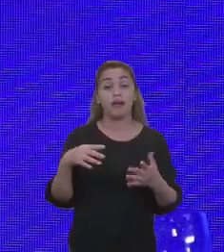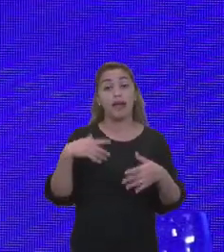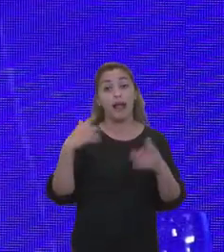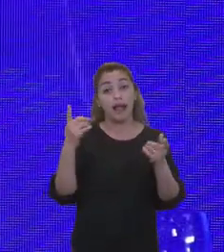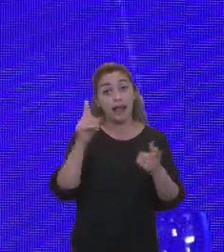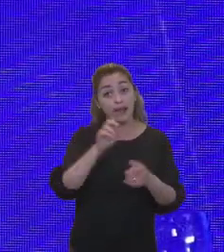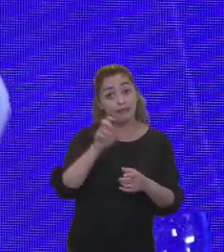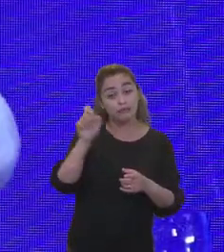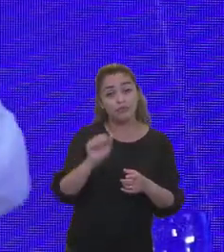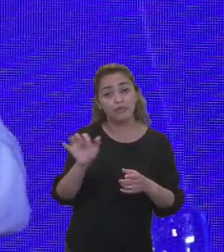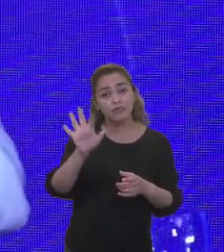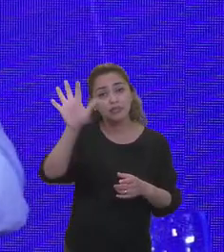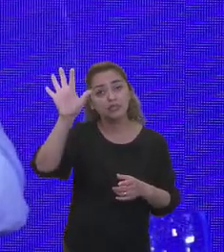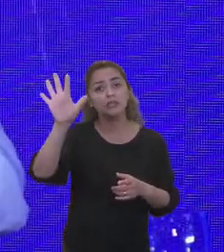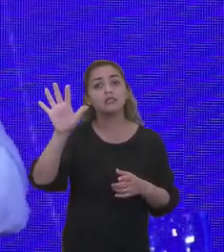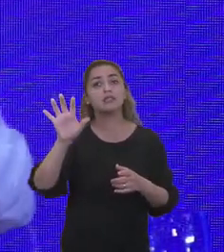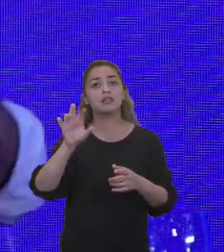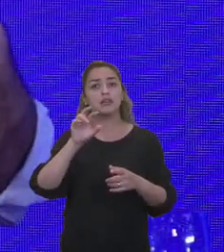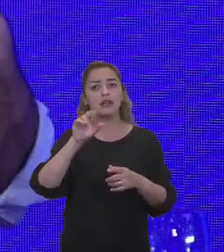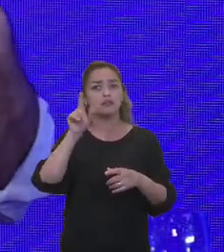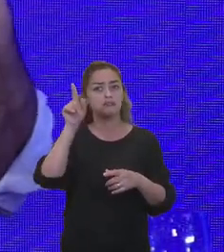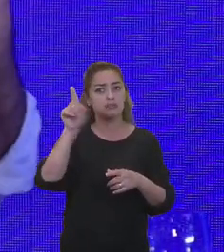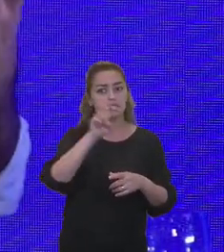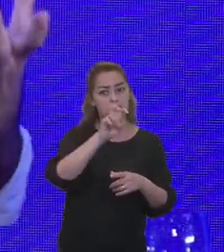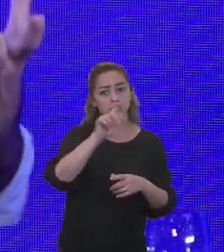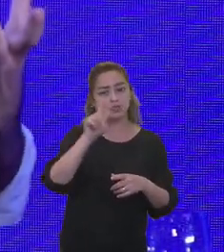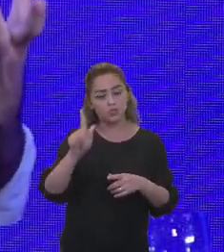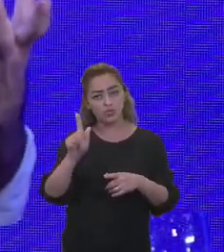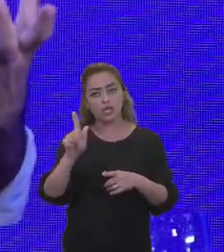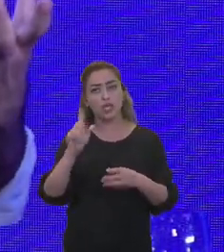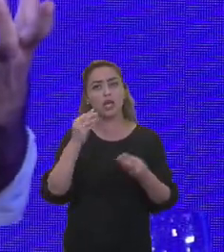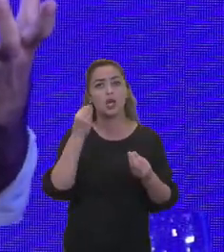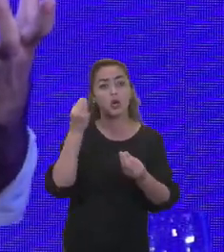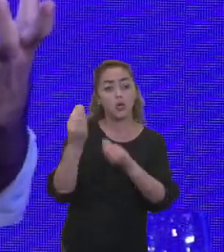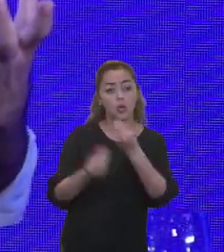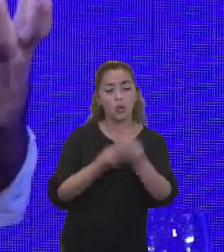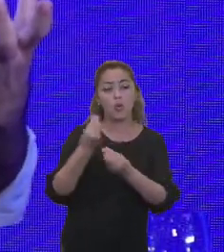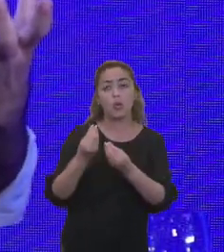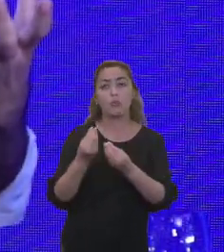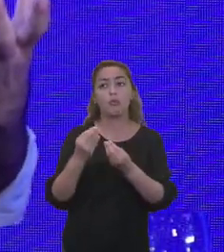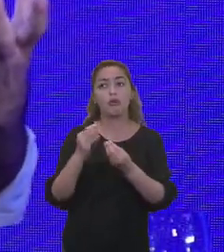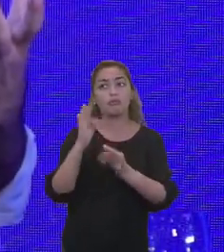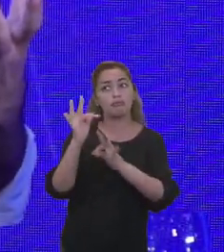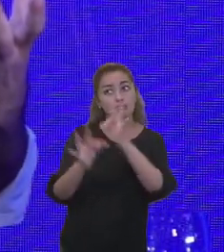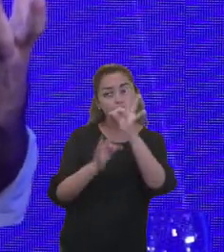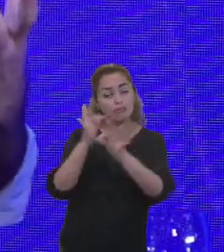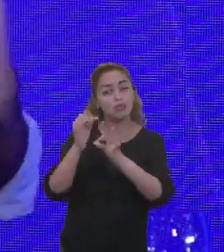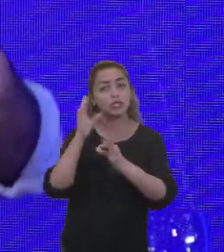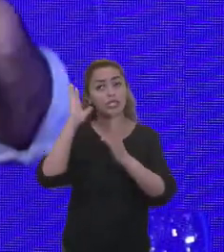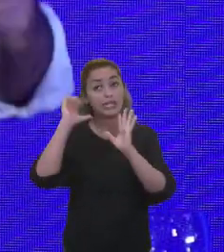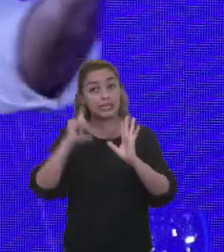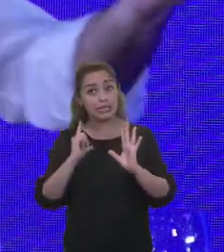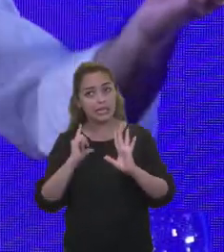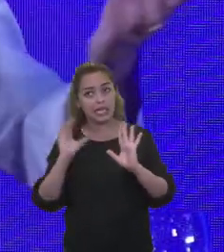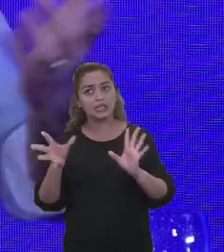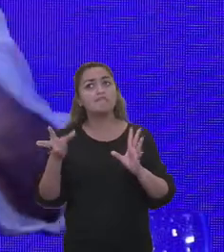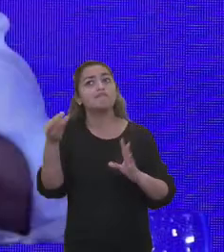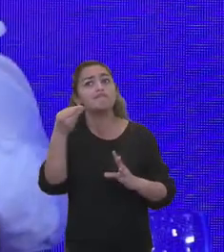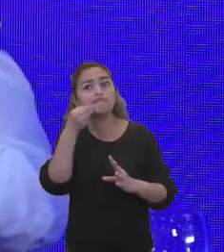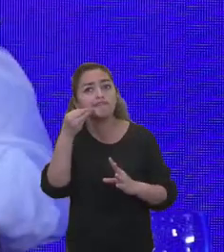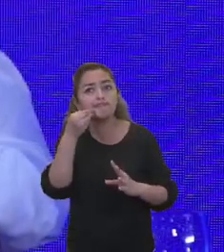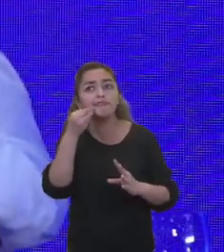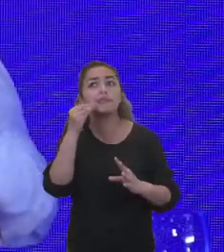Nothing prevents the 5G slum project to put, given the availability of the technology, to